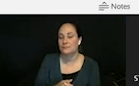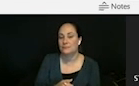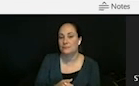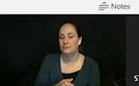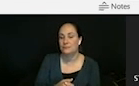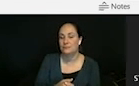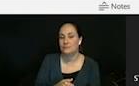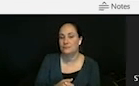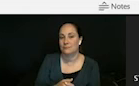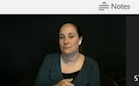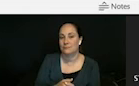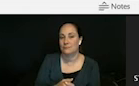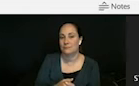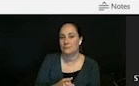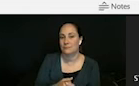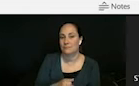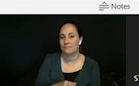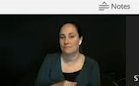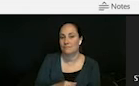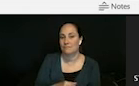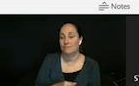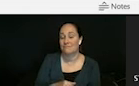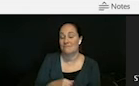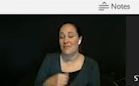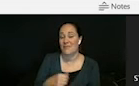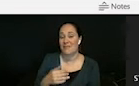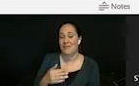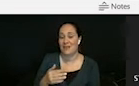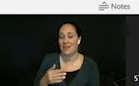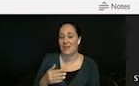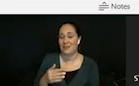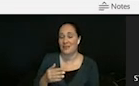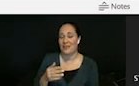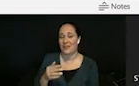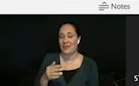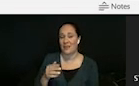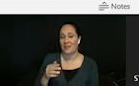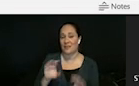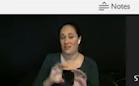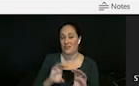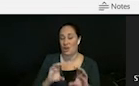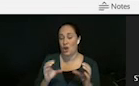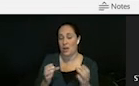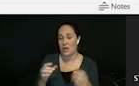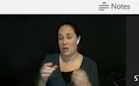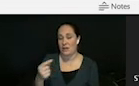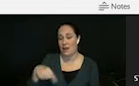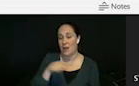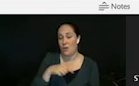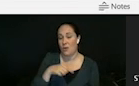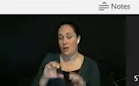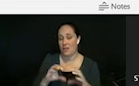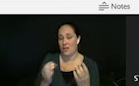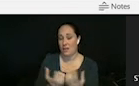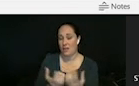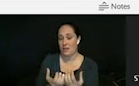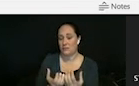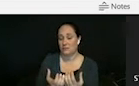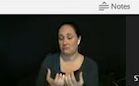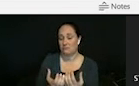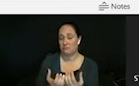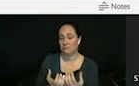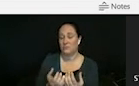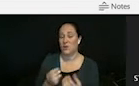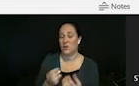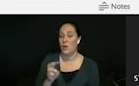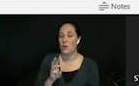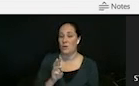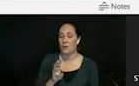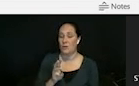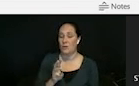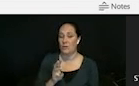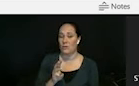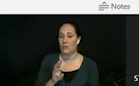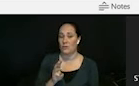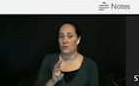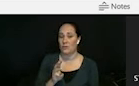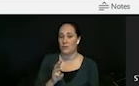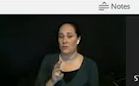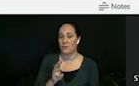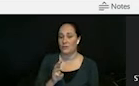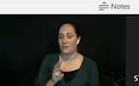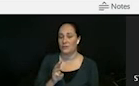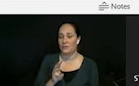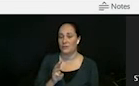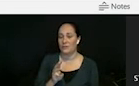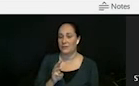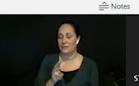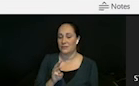were first in an undergrad class. He said, water flows downhill due to gravity. Yeah, sure.